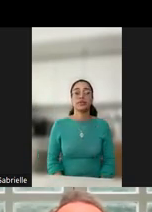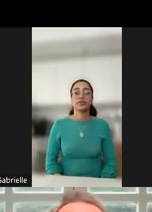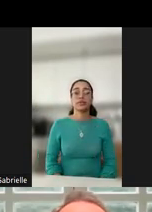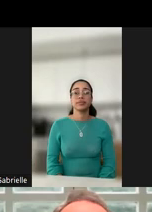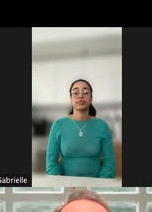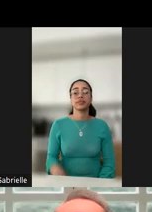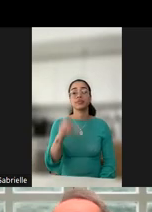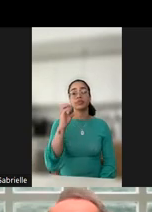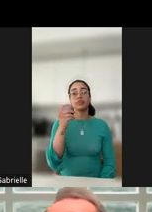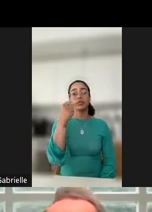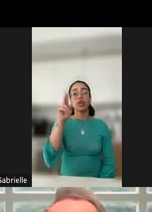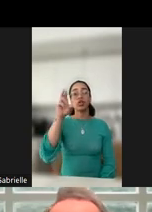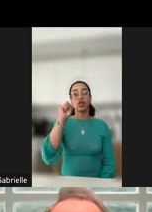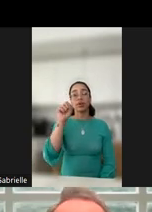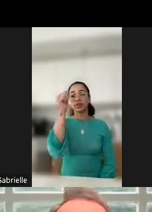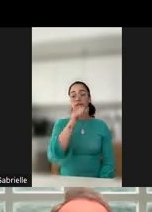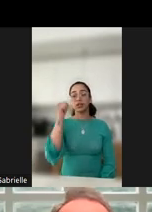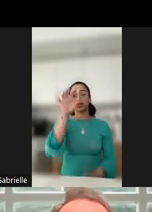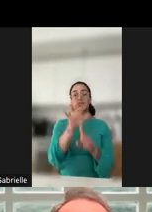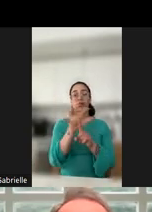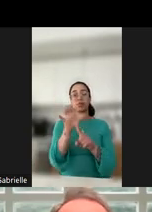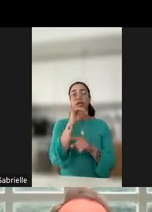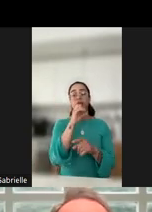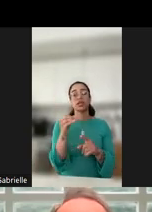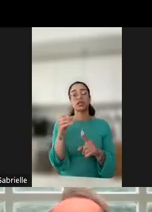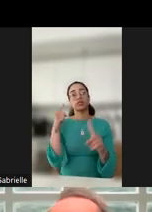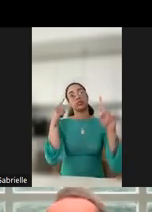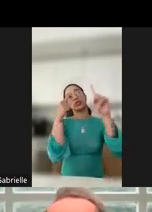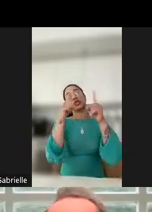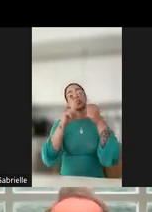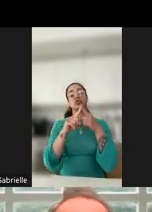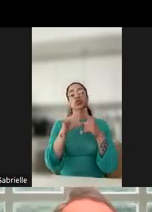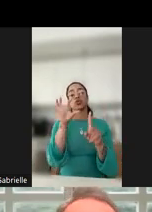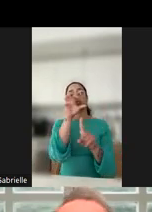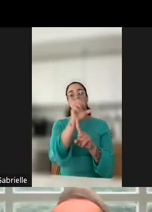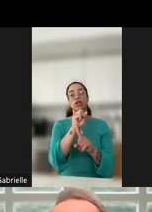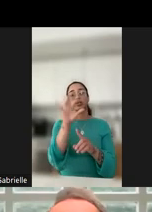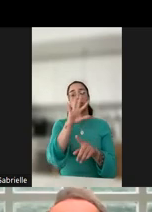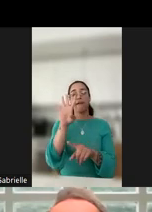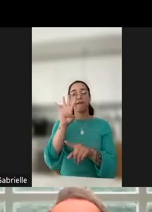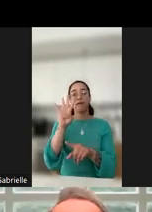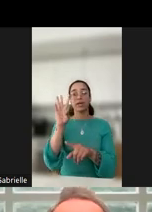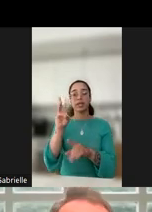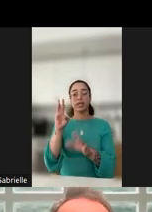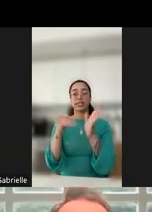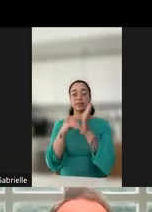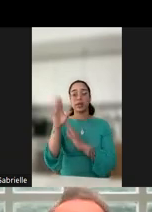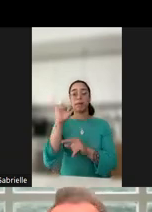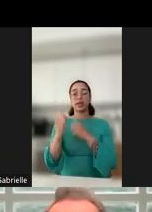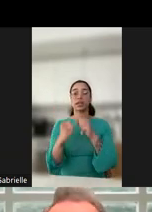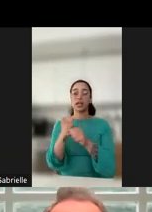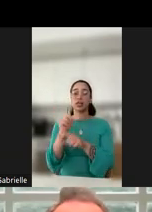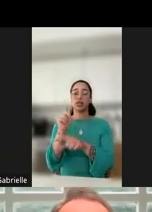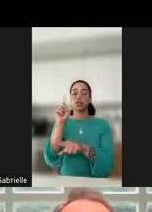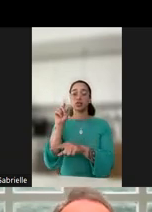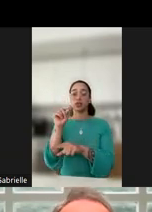So the US Asian population is projected to reach 46 million by the year 2060 in less